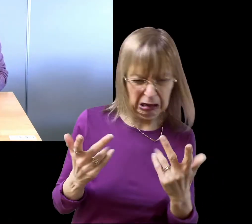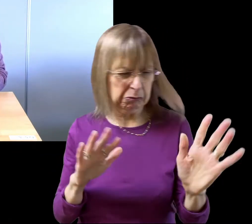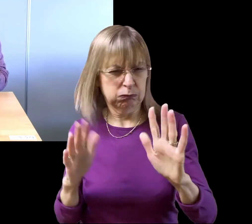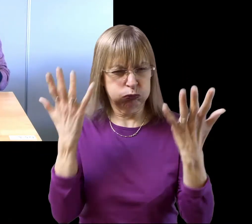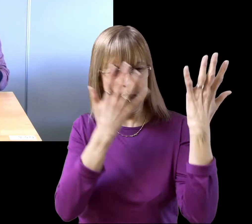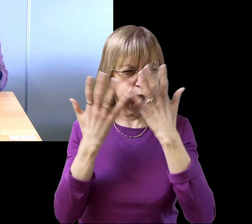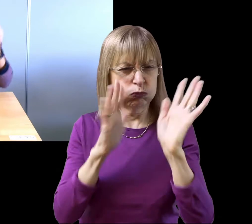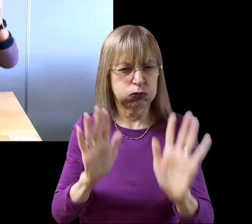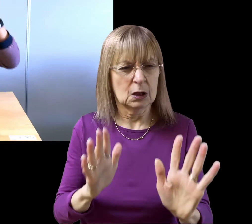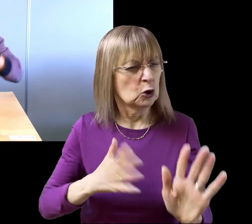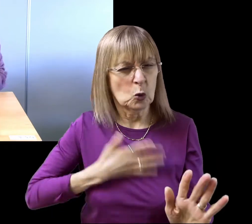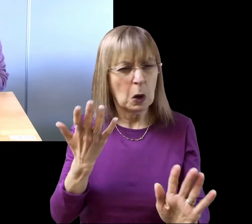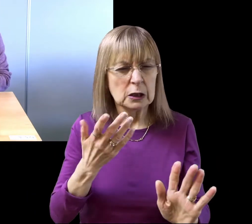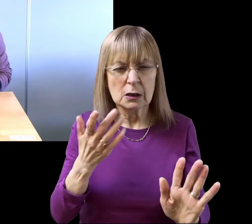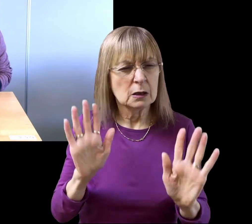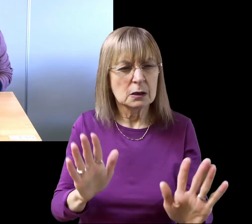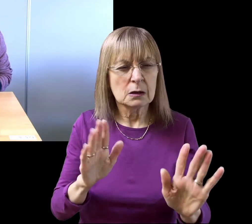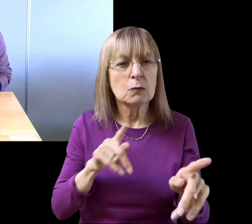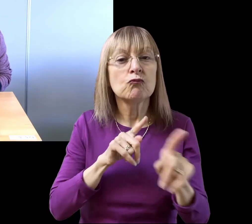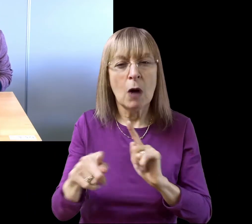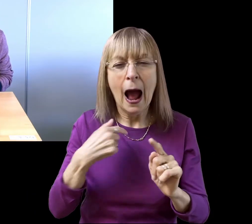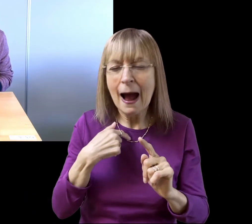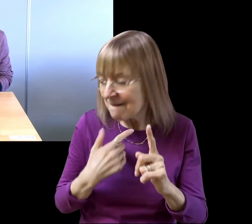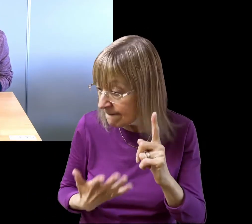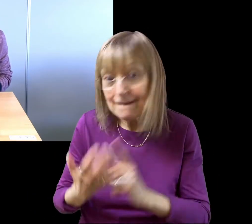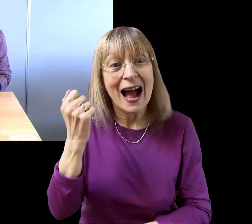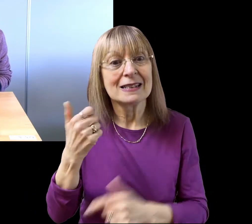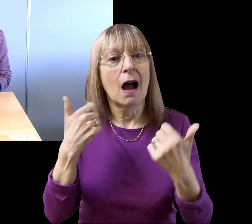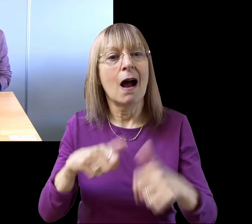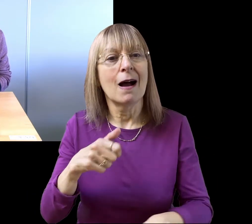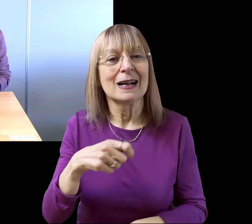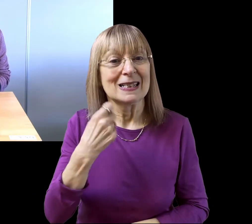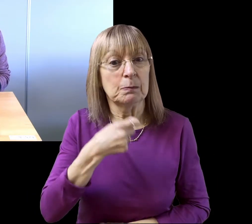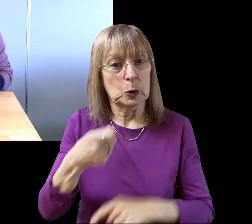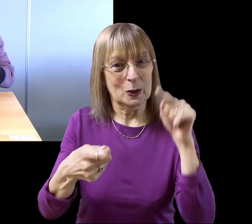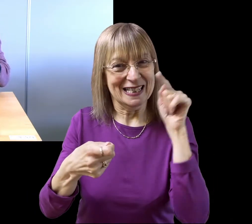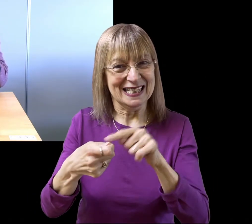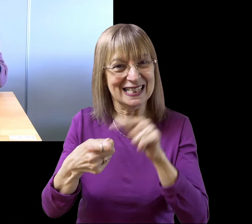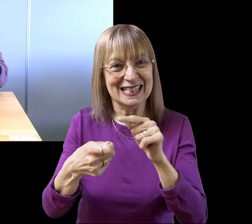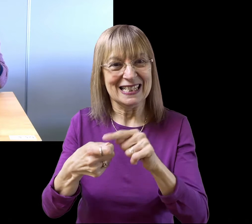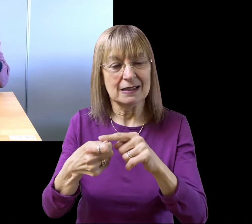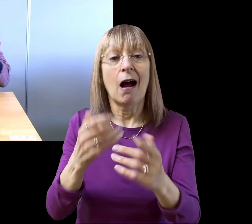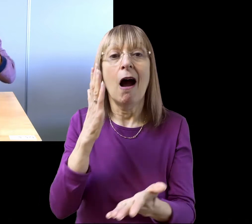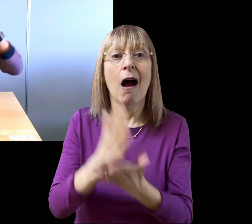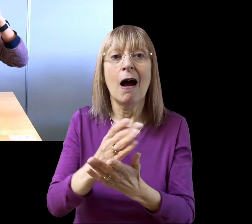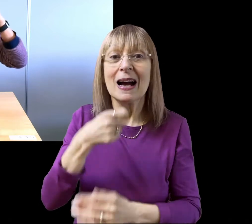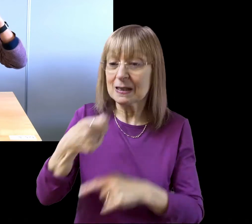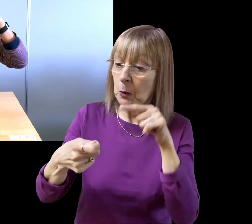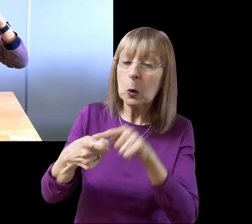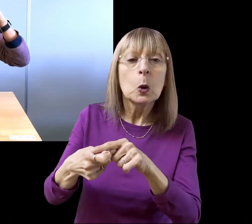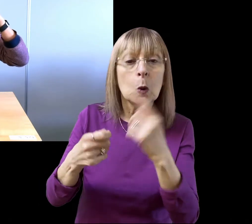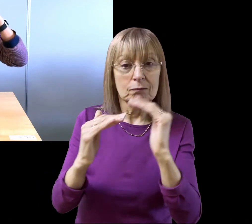it's 3. So you don't want a spoon like this. But I did manage to find a spoon. I have a spoon that looks like